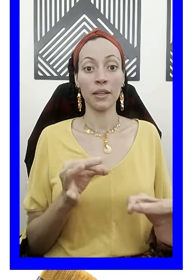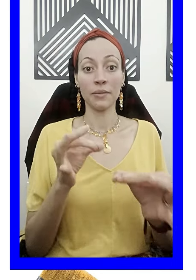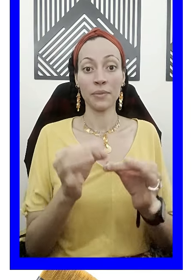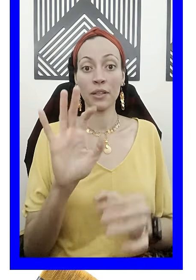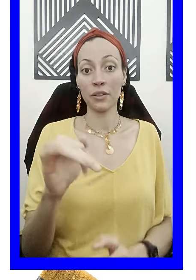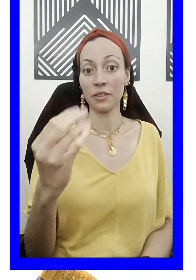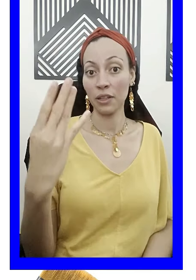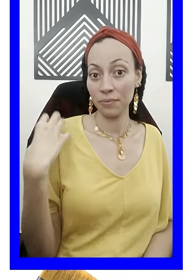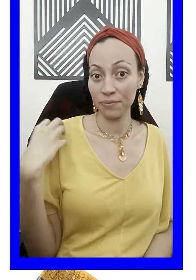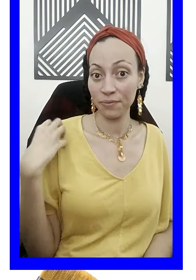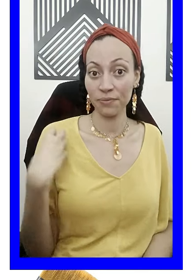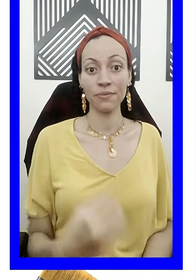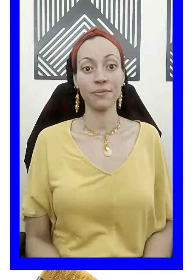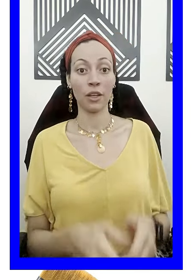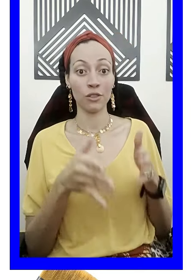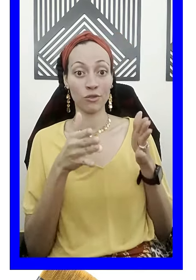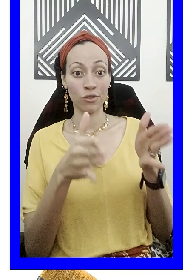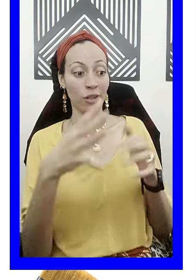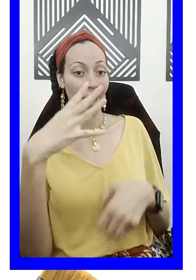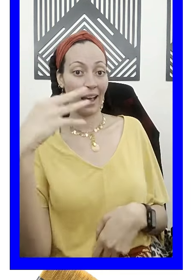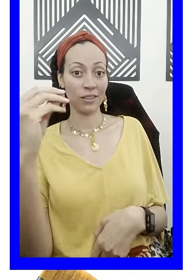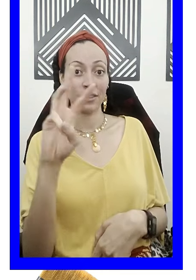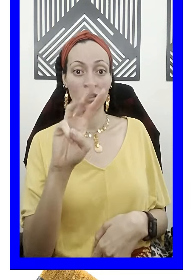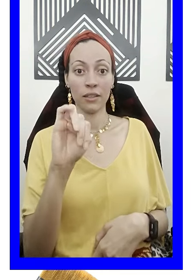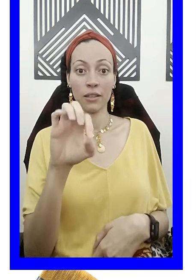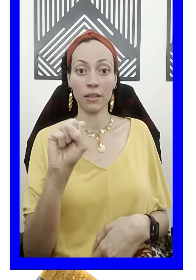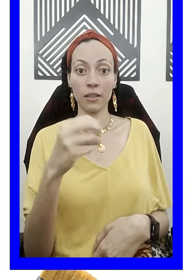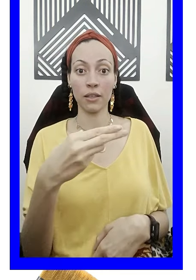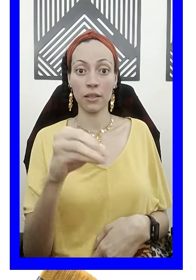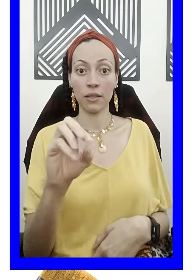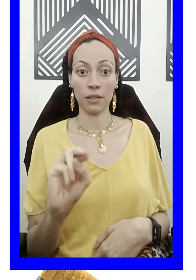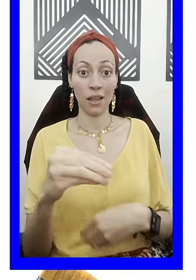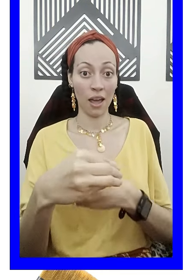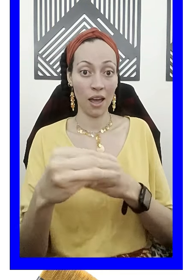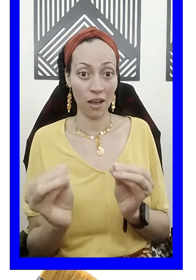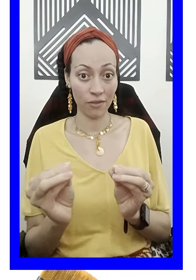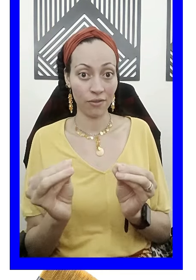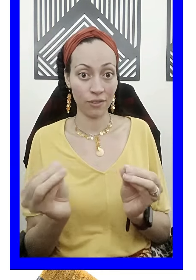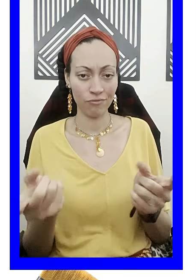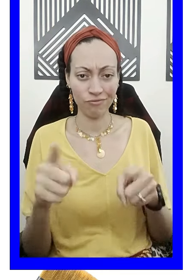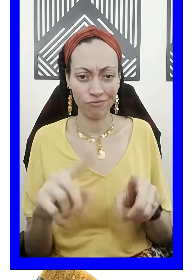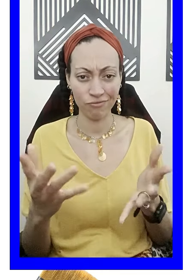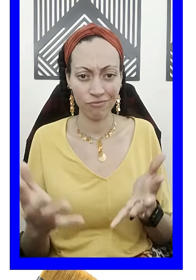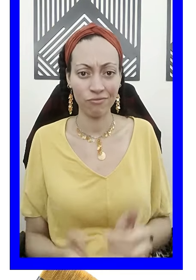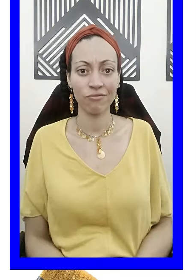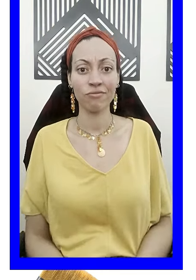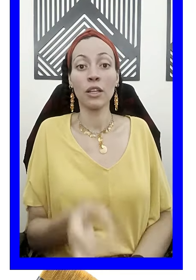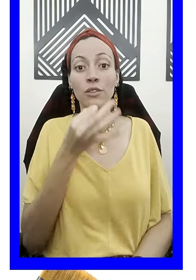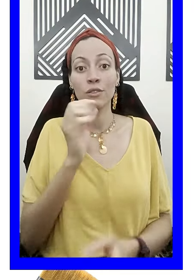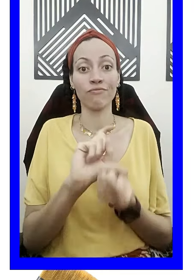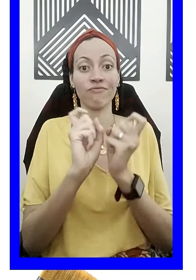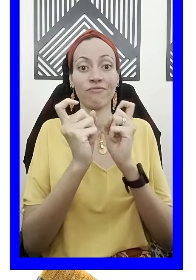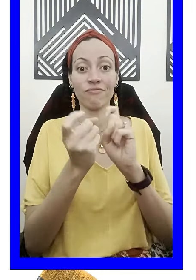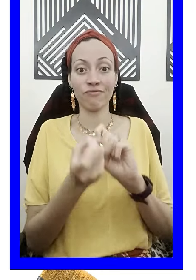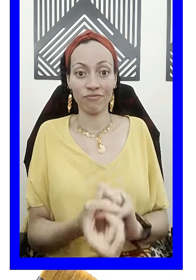Small update for our job coaches, the street outside of the Washawn building will be turning into a loading and drop-off yellow zone. So this means